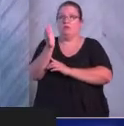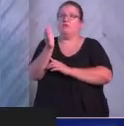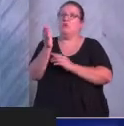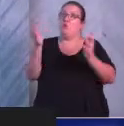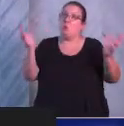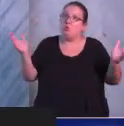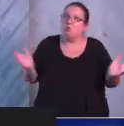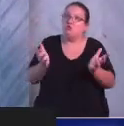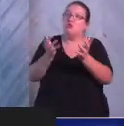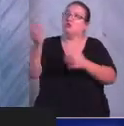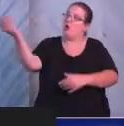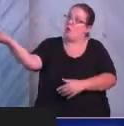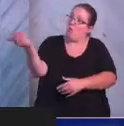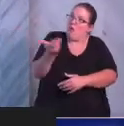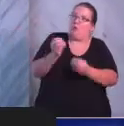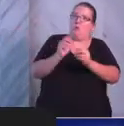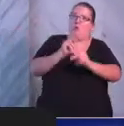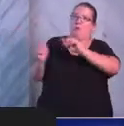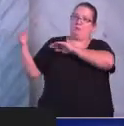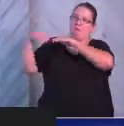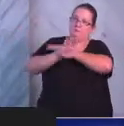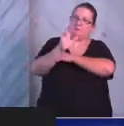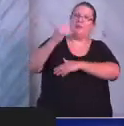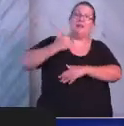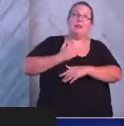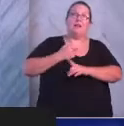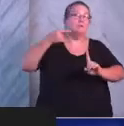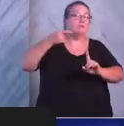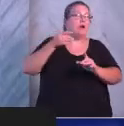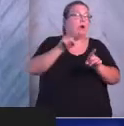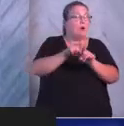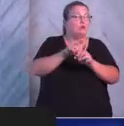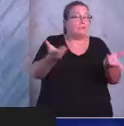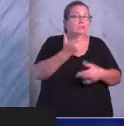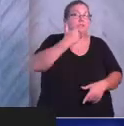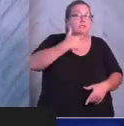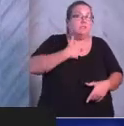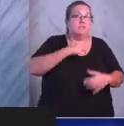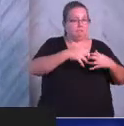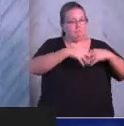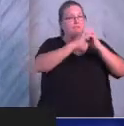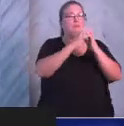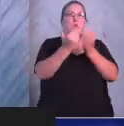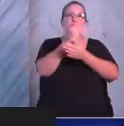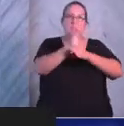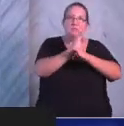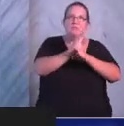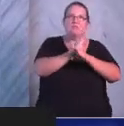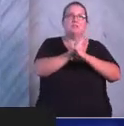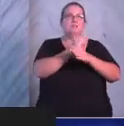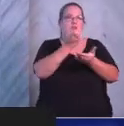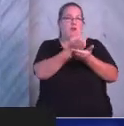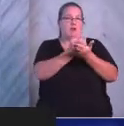encouraging people into Canada and indeed into Kingston to start new businesses, to contribute to our economy,